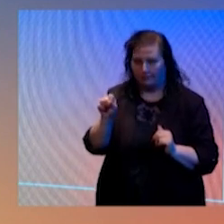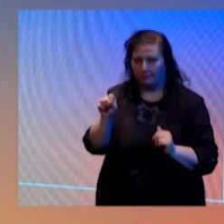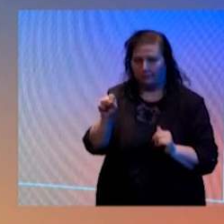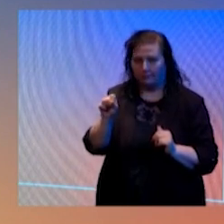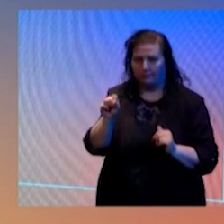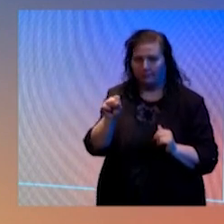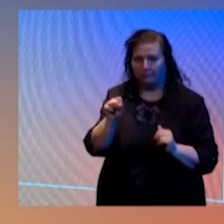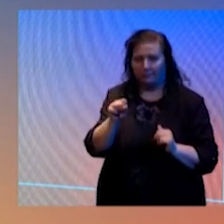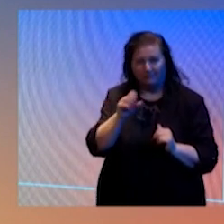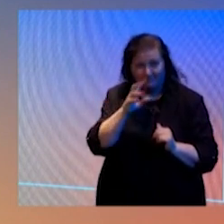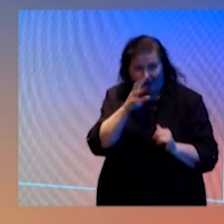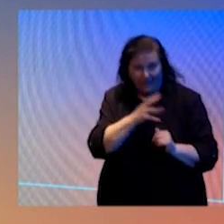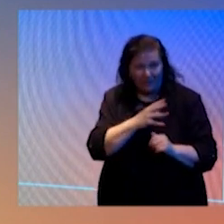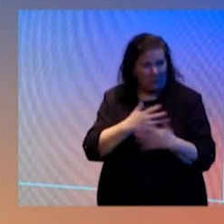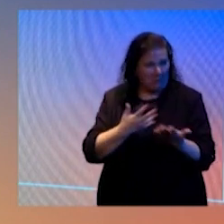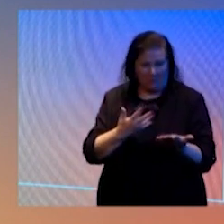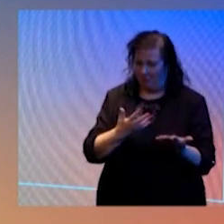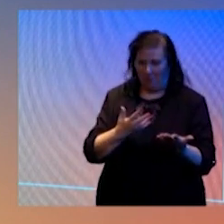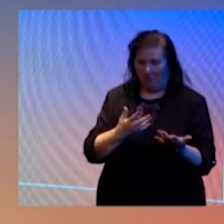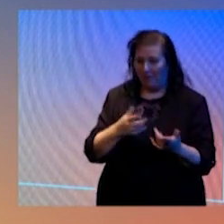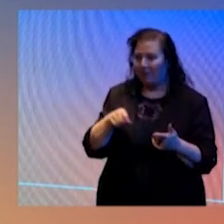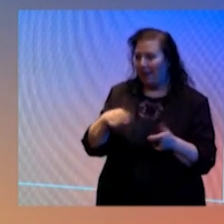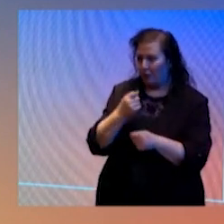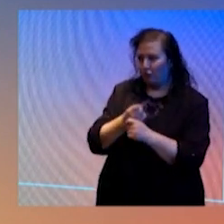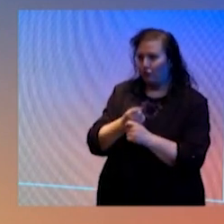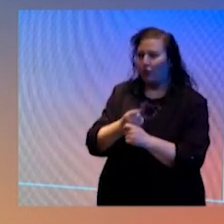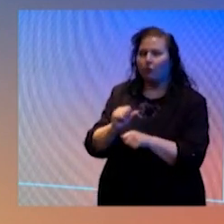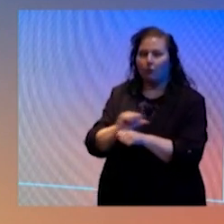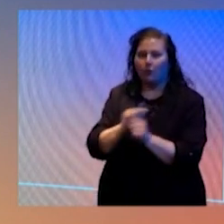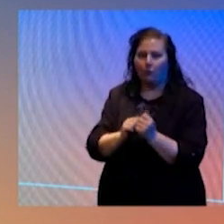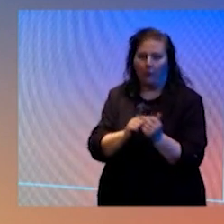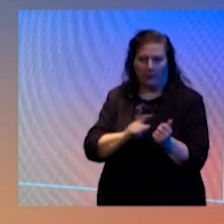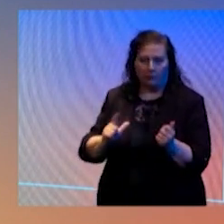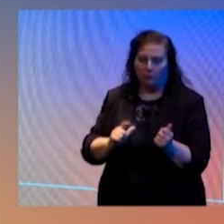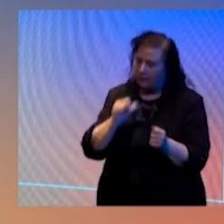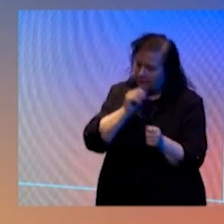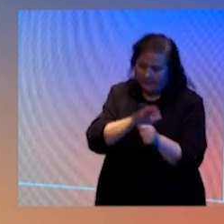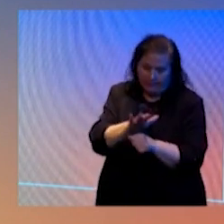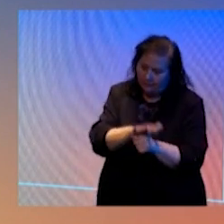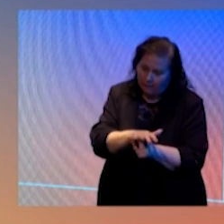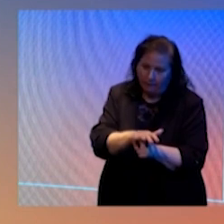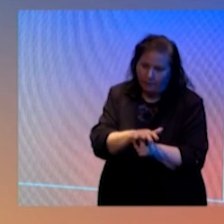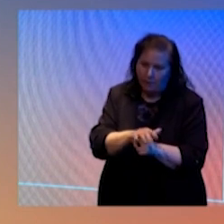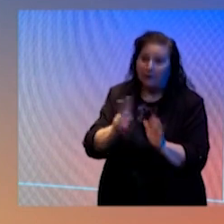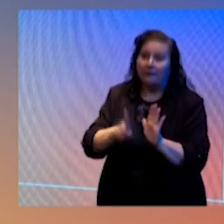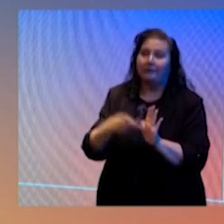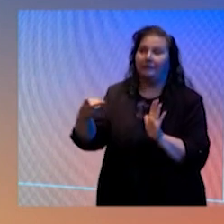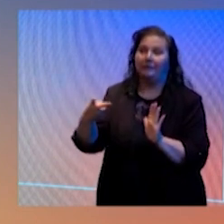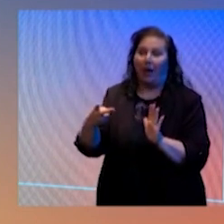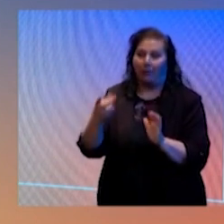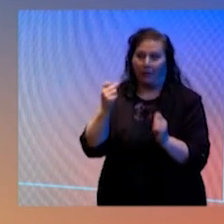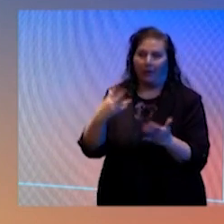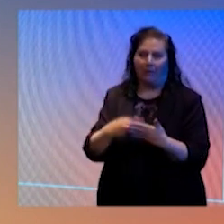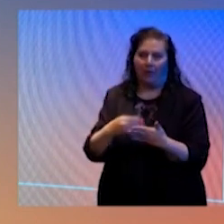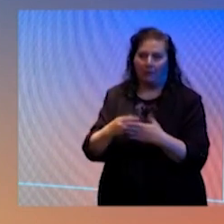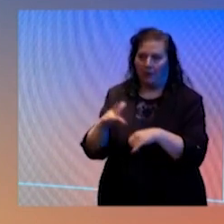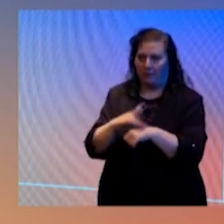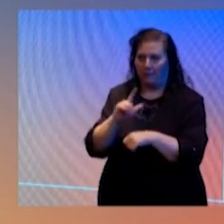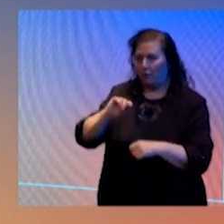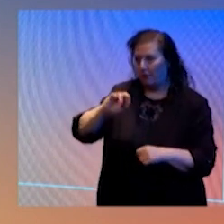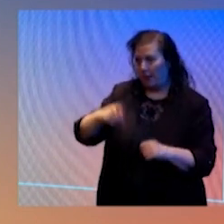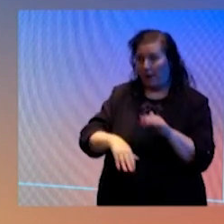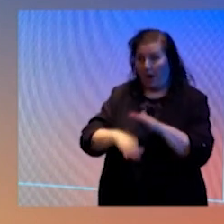ignore that fact? This year, working with our legislature, we said that's not enough. We will double the amount of money available for TAP